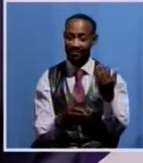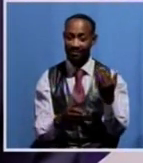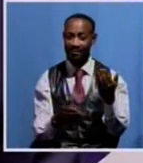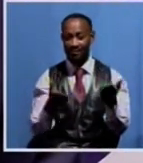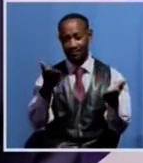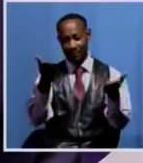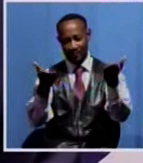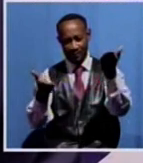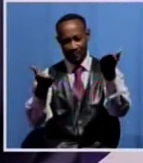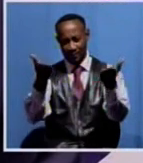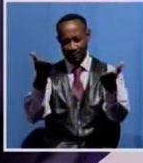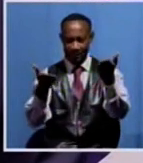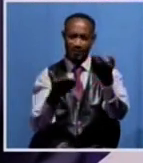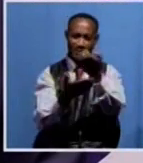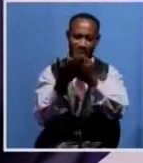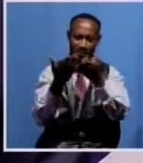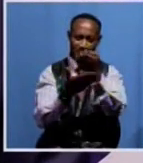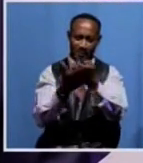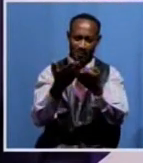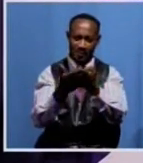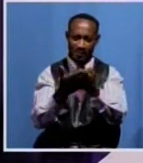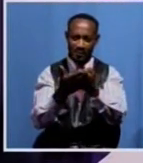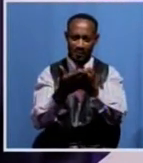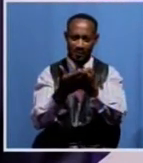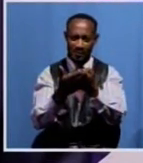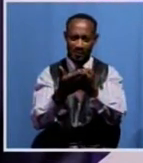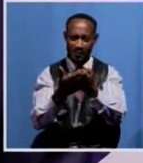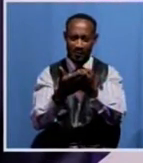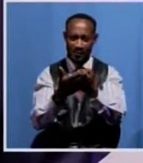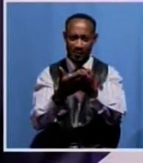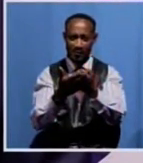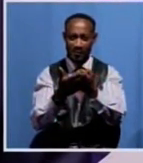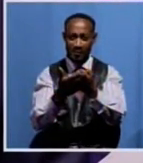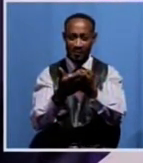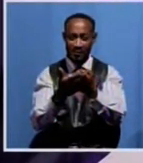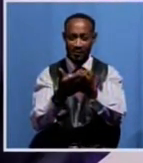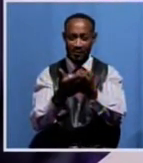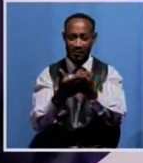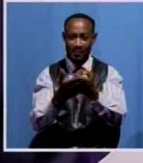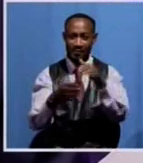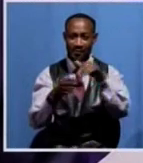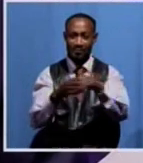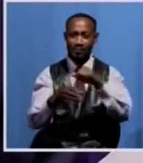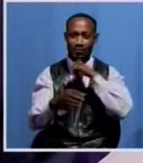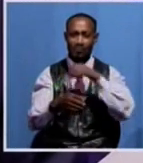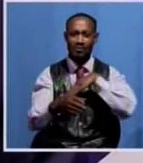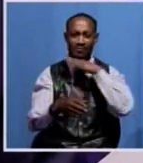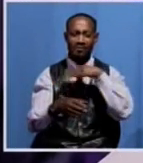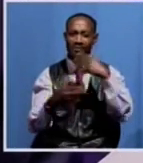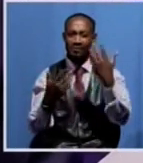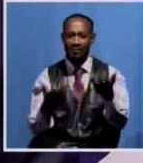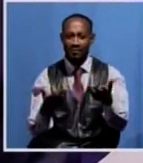the state of the economy now to a man who doesn't have enough blood in his system. If you don't have enough blood in your system, what do?